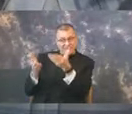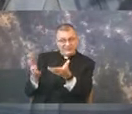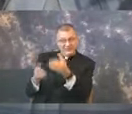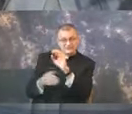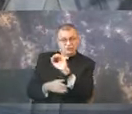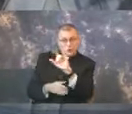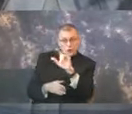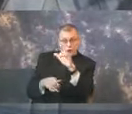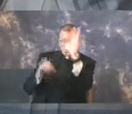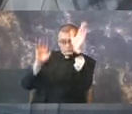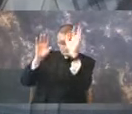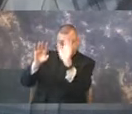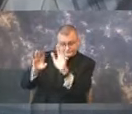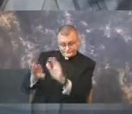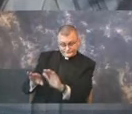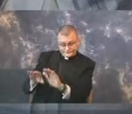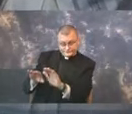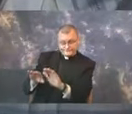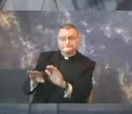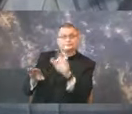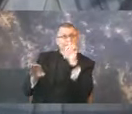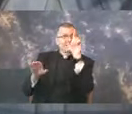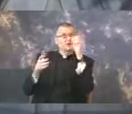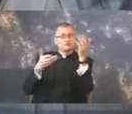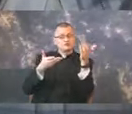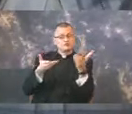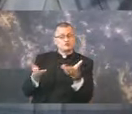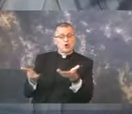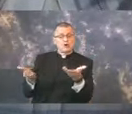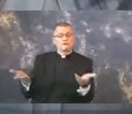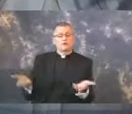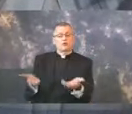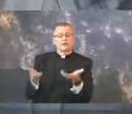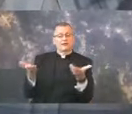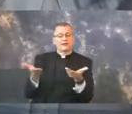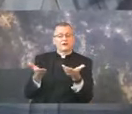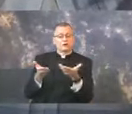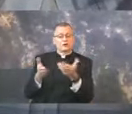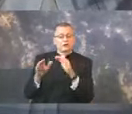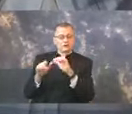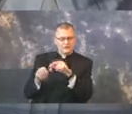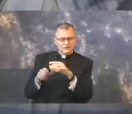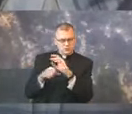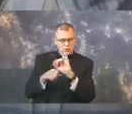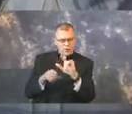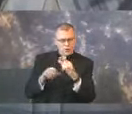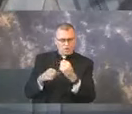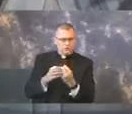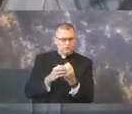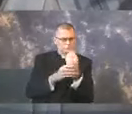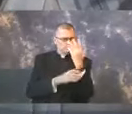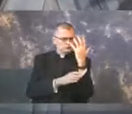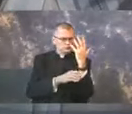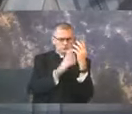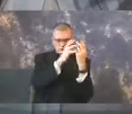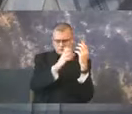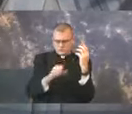have graciously brought forth from the verdant tree to restore the body, so that by your holy blessing,